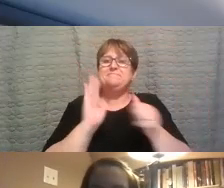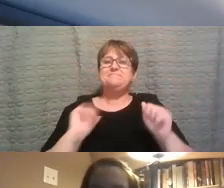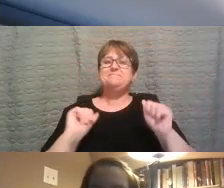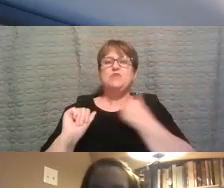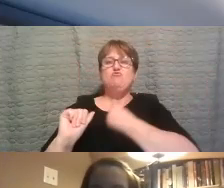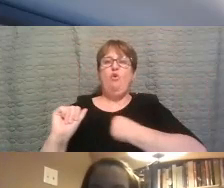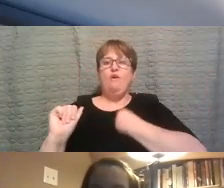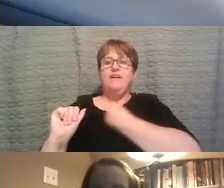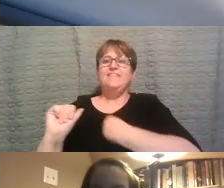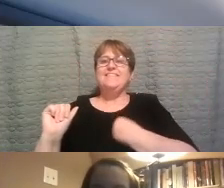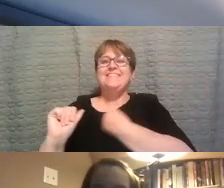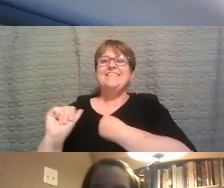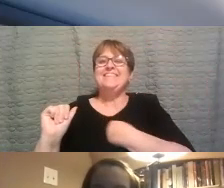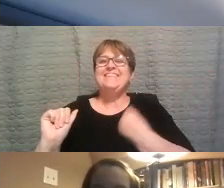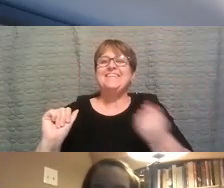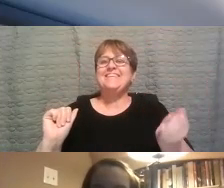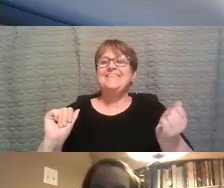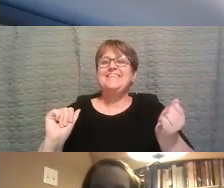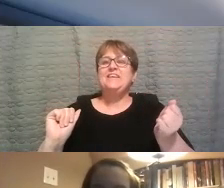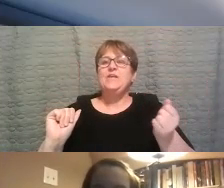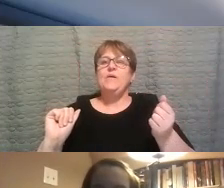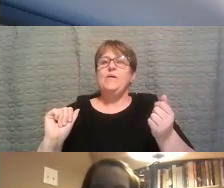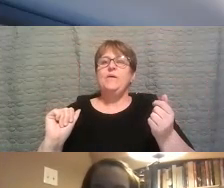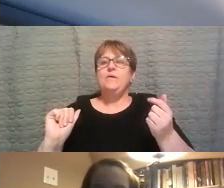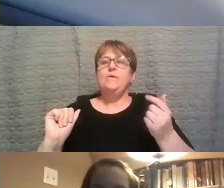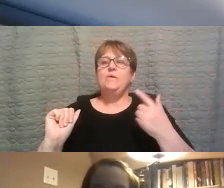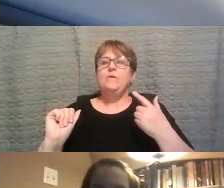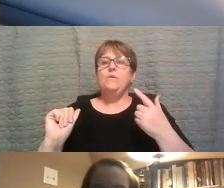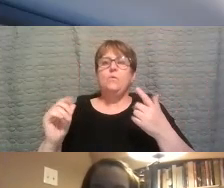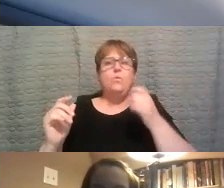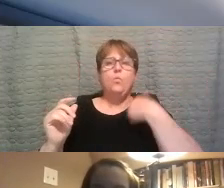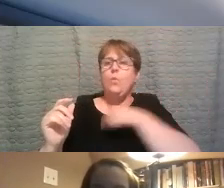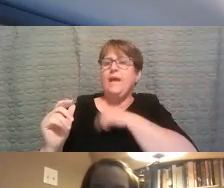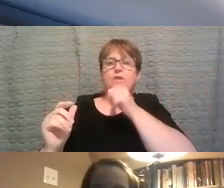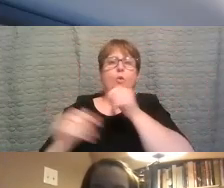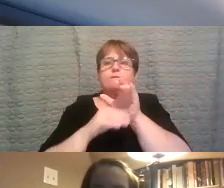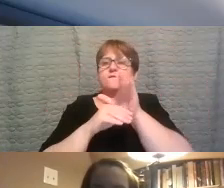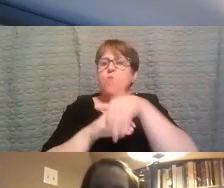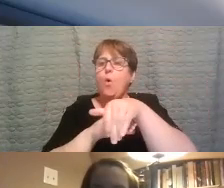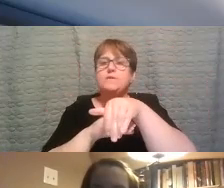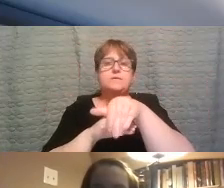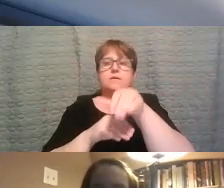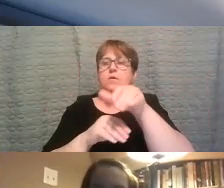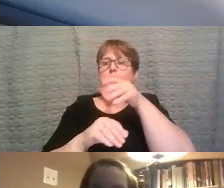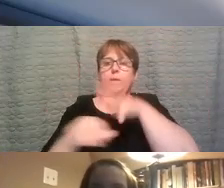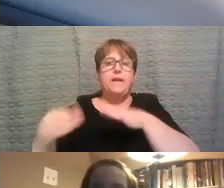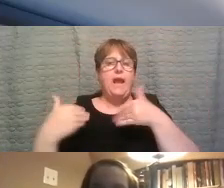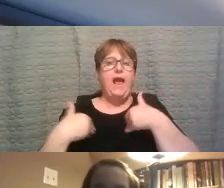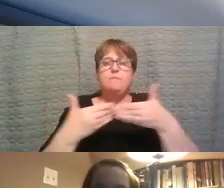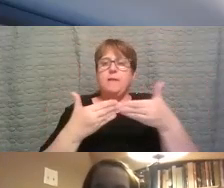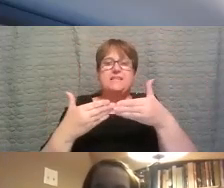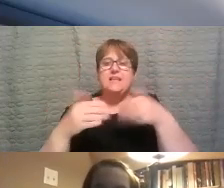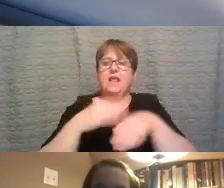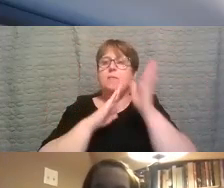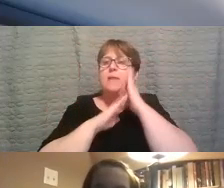sorry for that, we don't push women to have babies in a bed, and we see that they